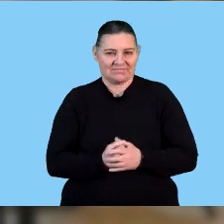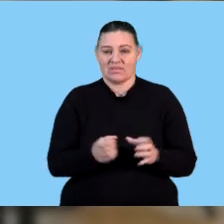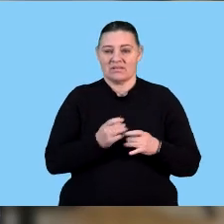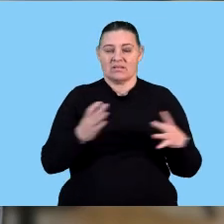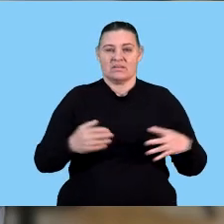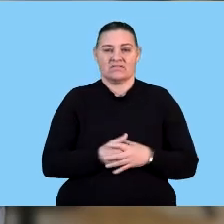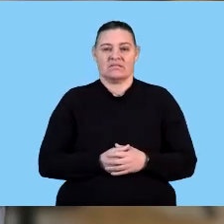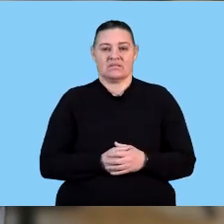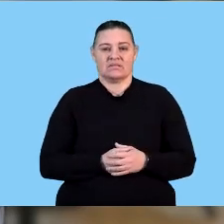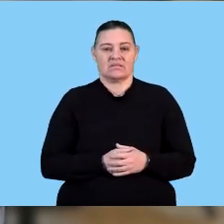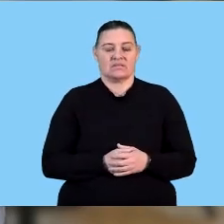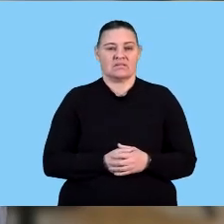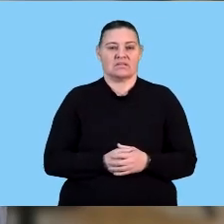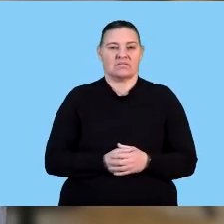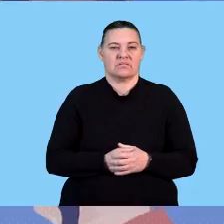started.